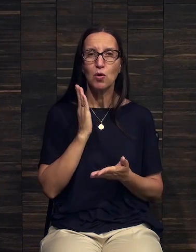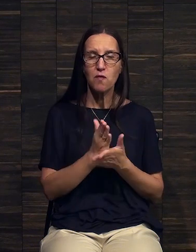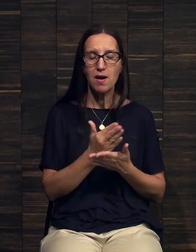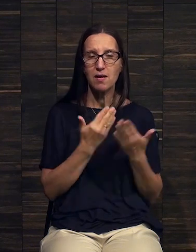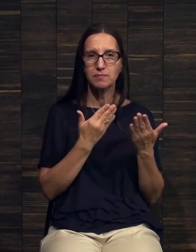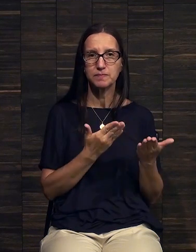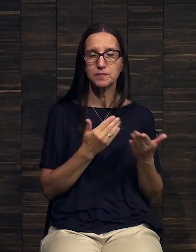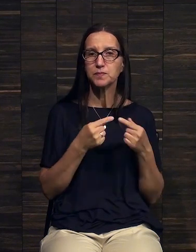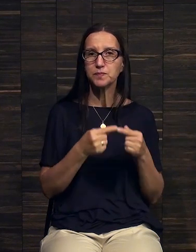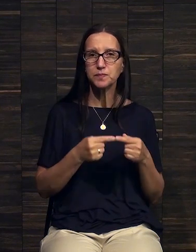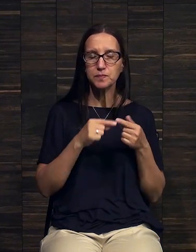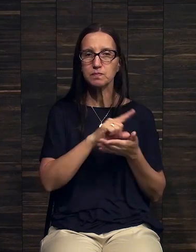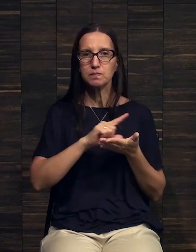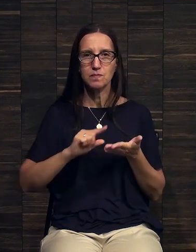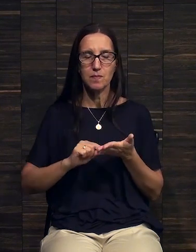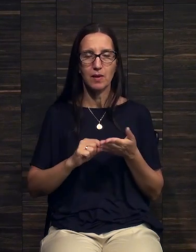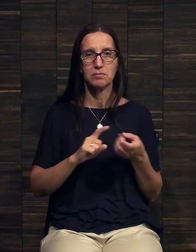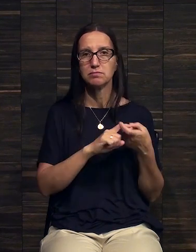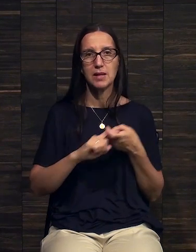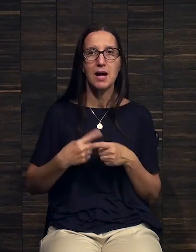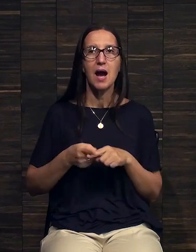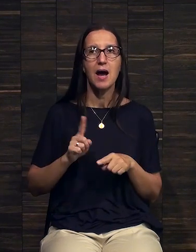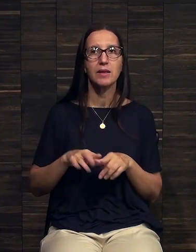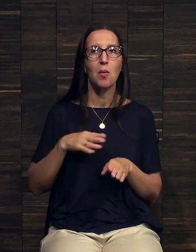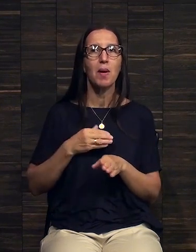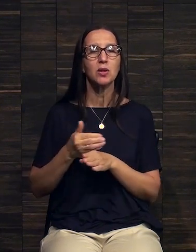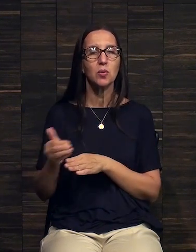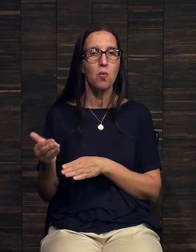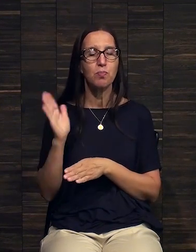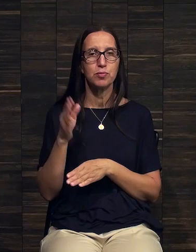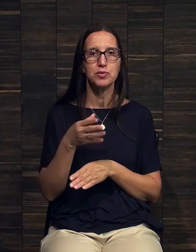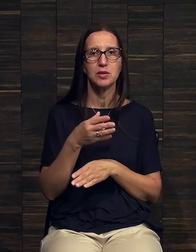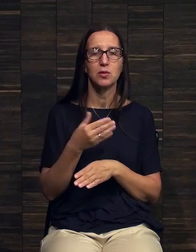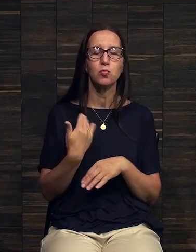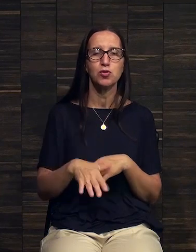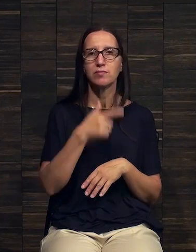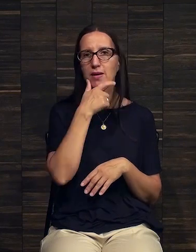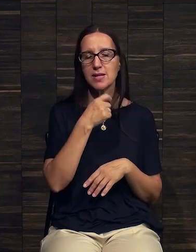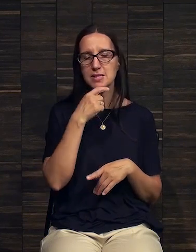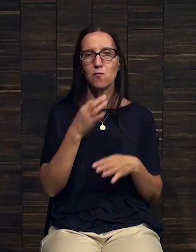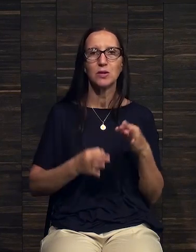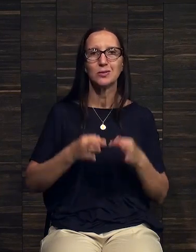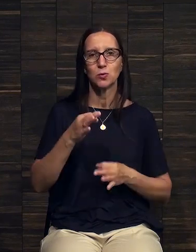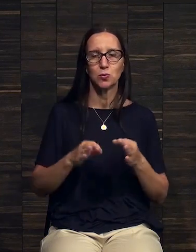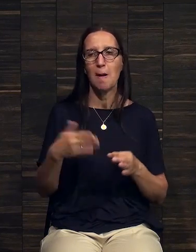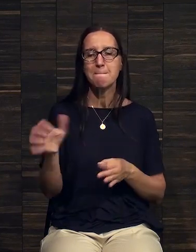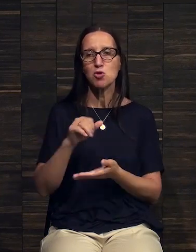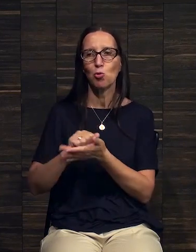notice and how literal, how exactly they are similar. And so there was a